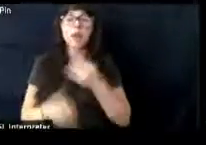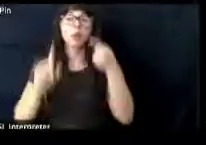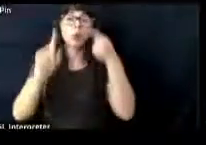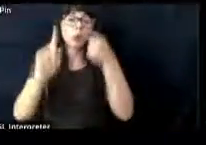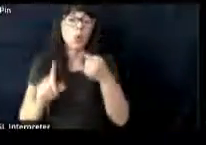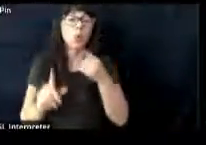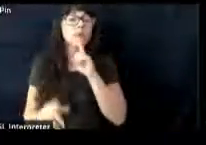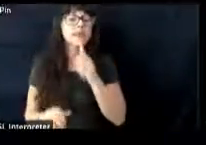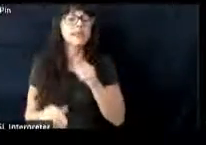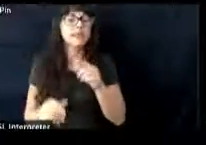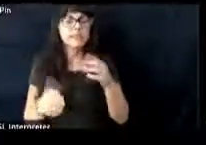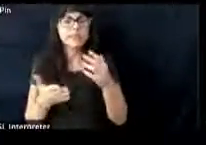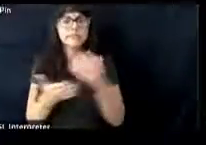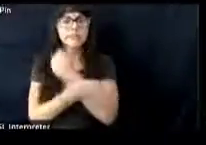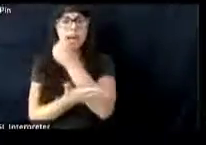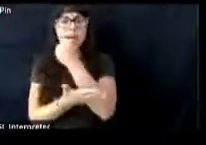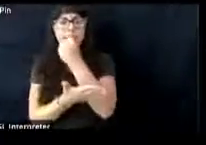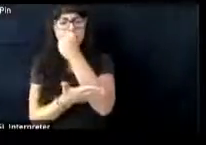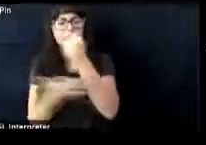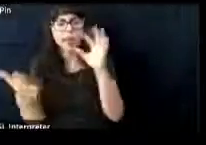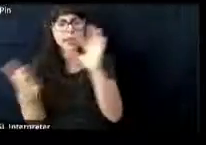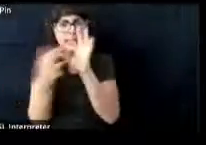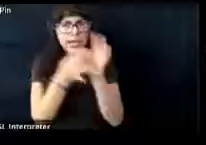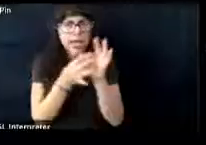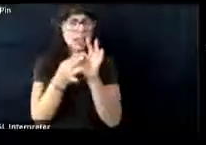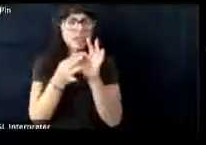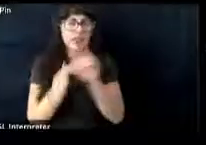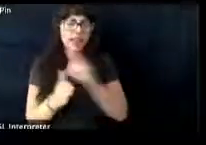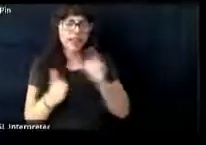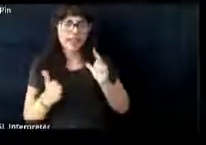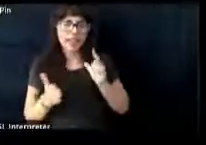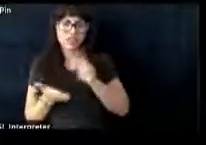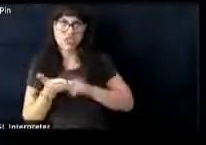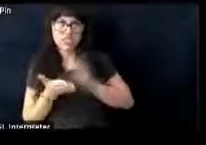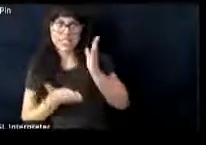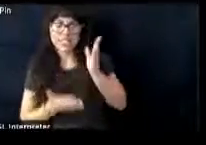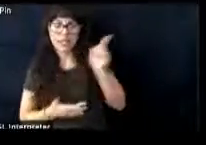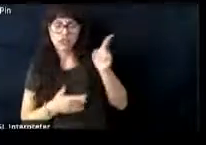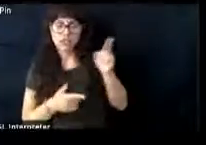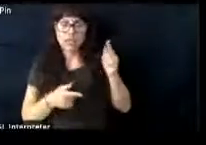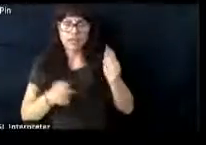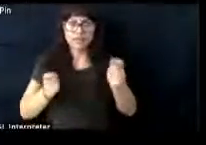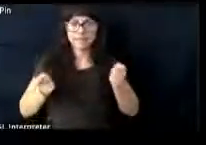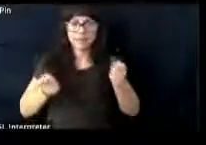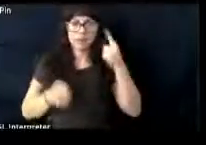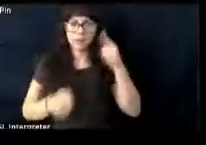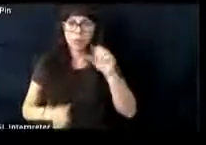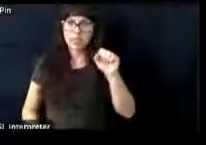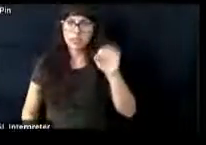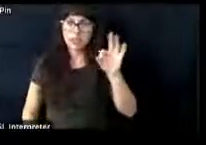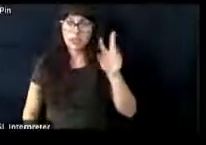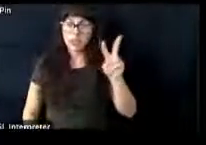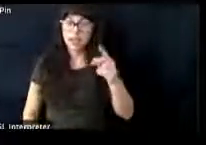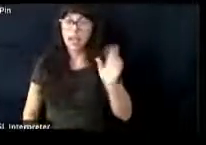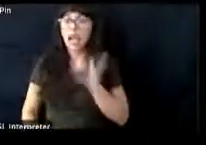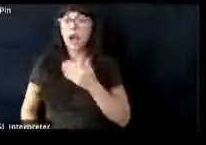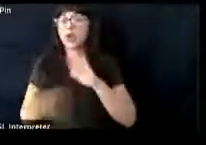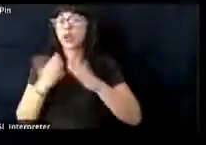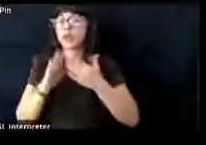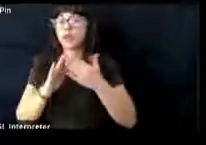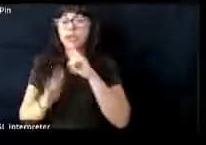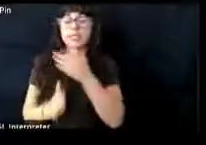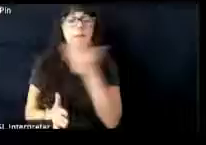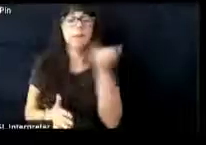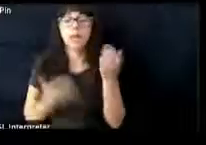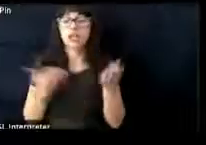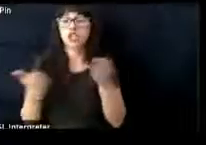to maximize the connection that legislators have with the San Fernando Valley. Our community is best served by a redistricting